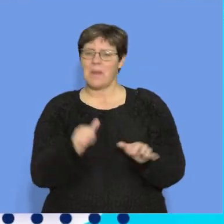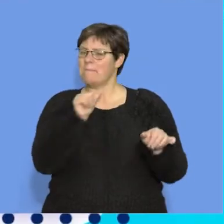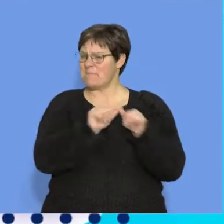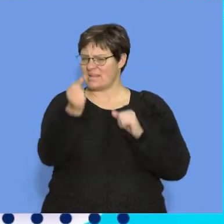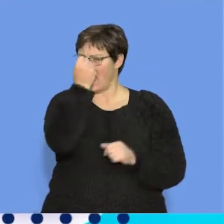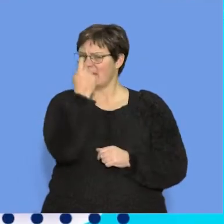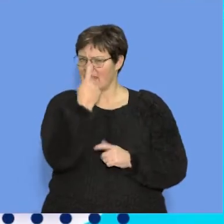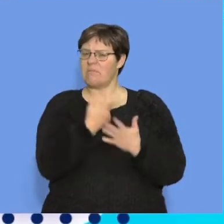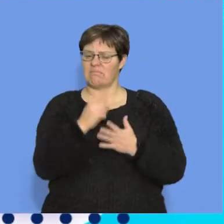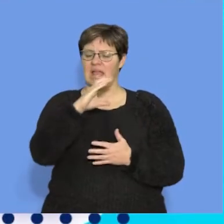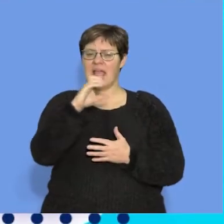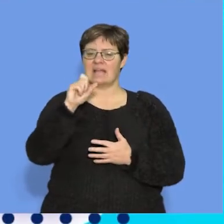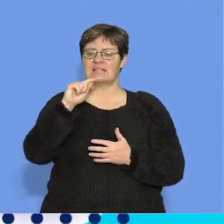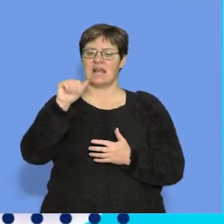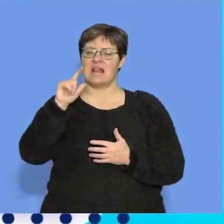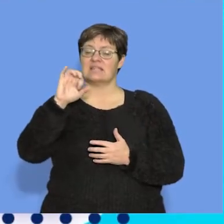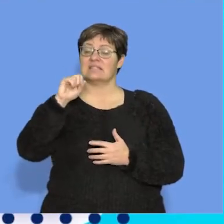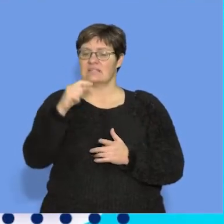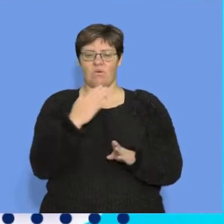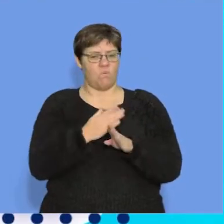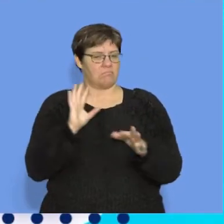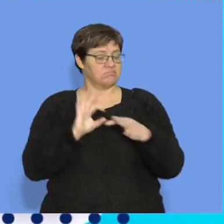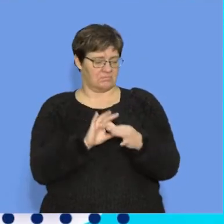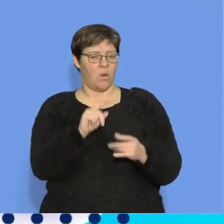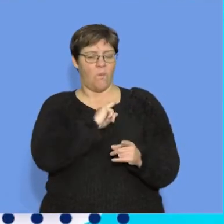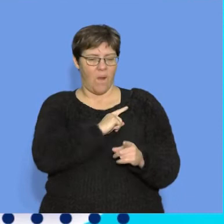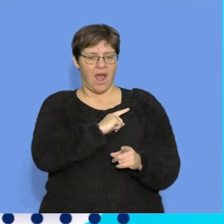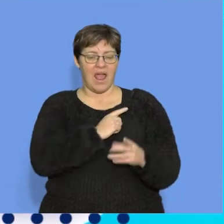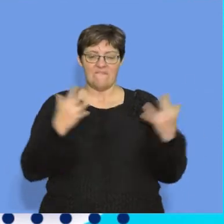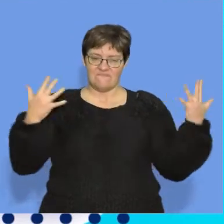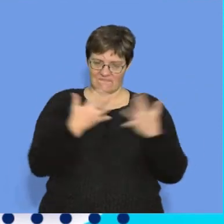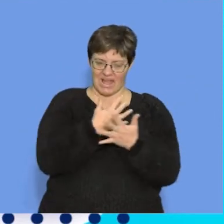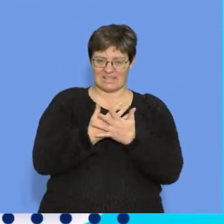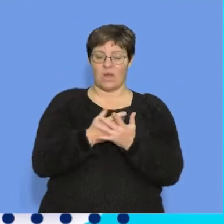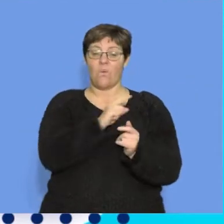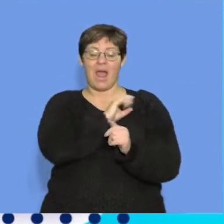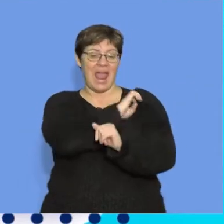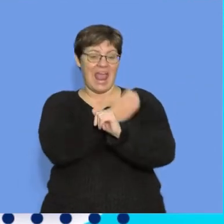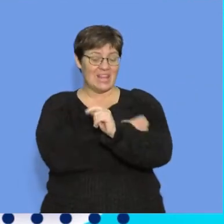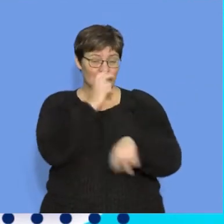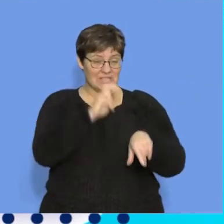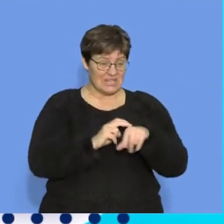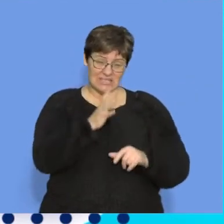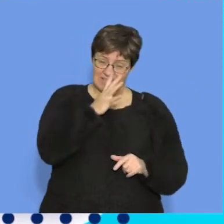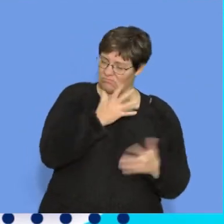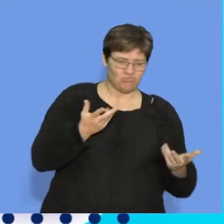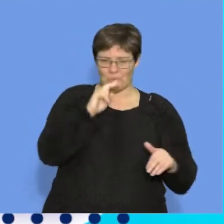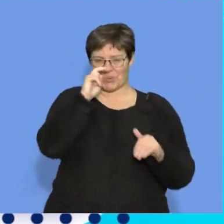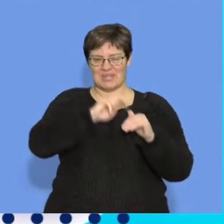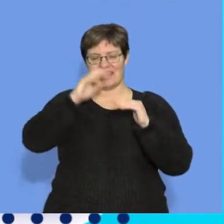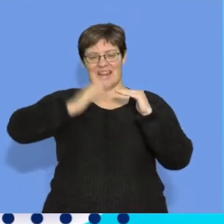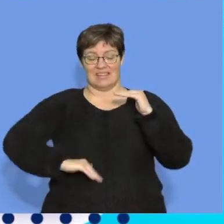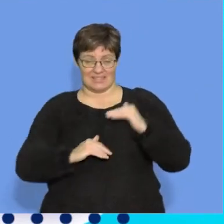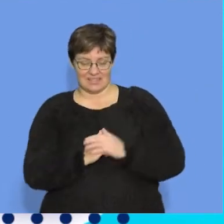idea to work with a catalyst, because a catalyst gets things done with less energy. And because of the less